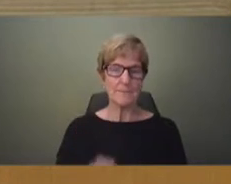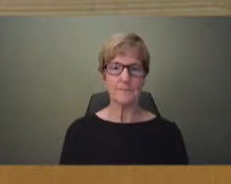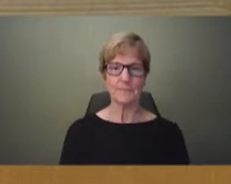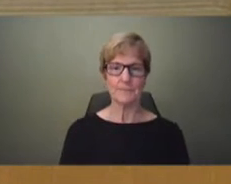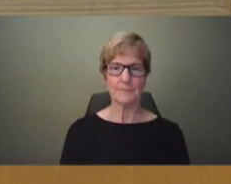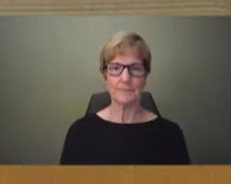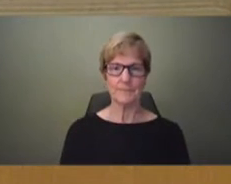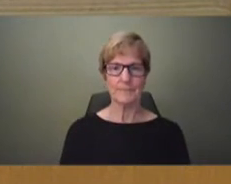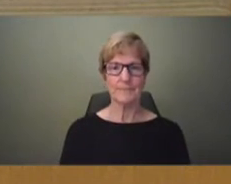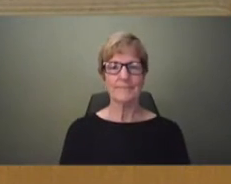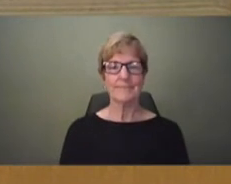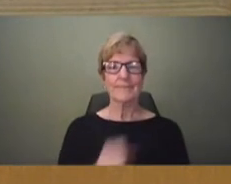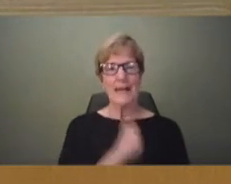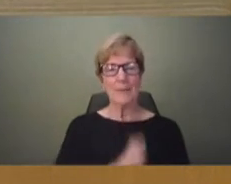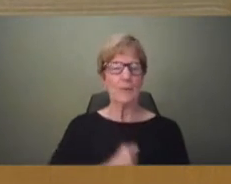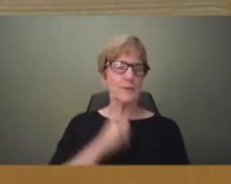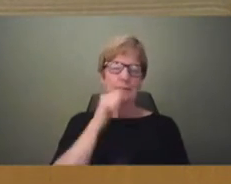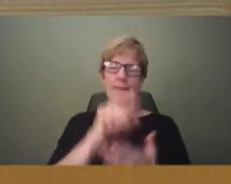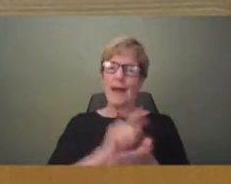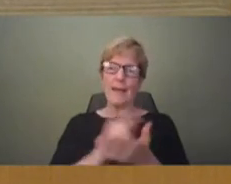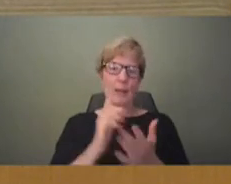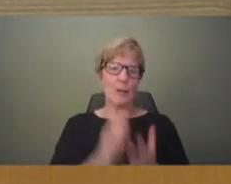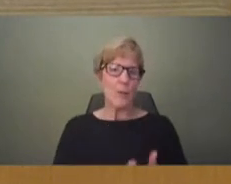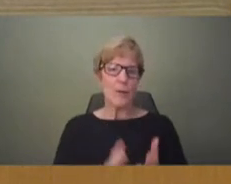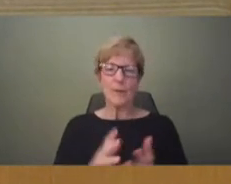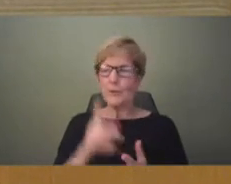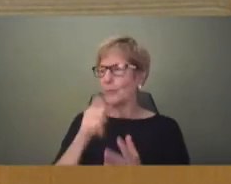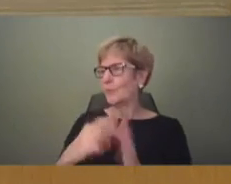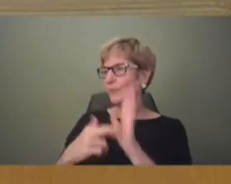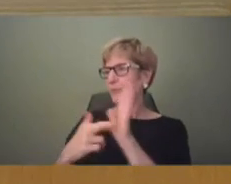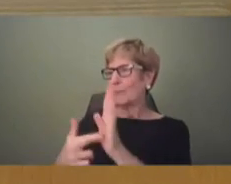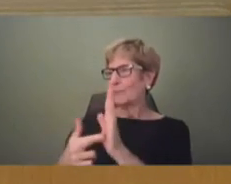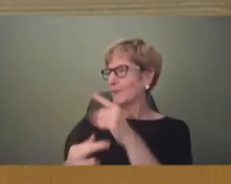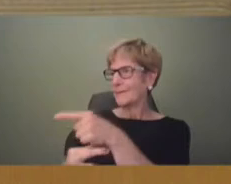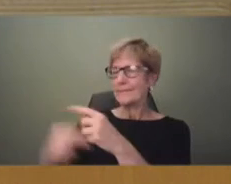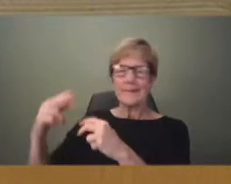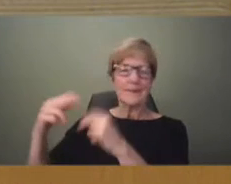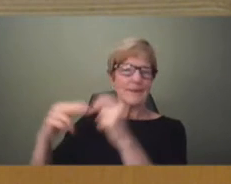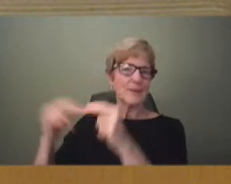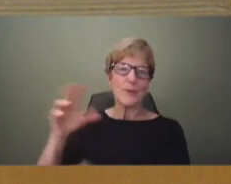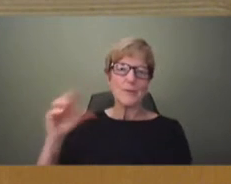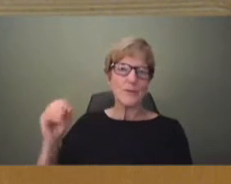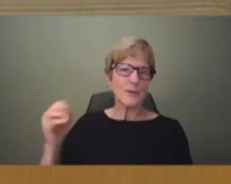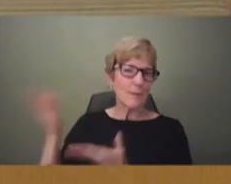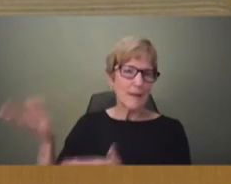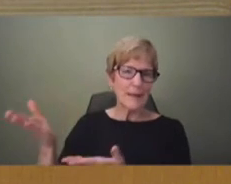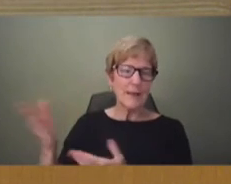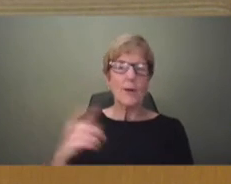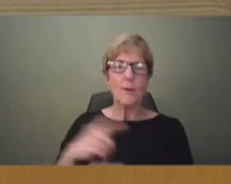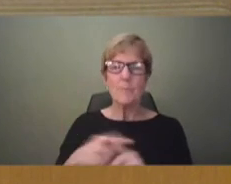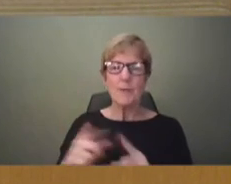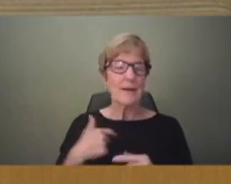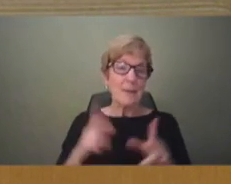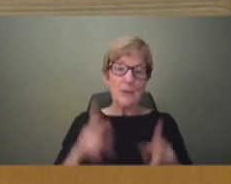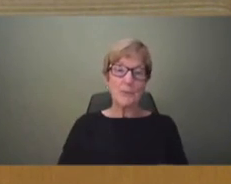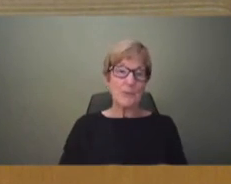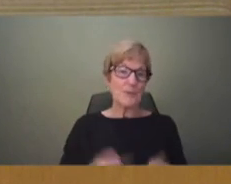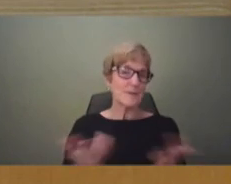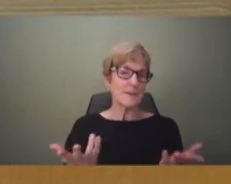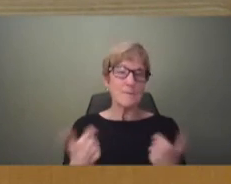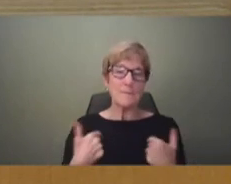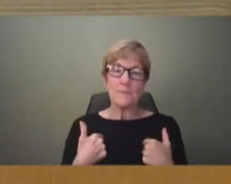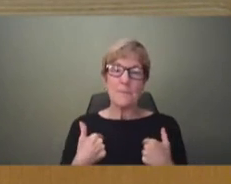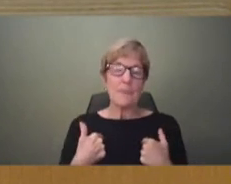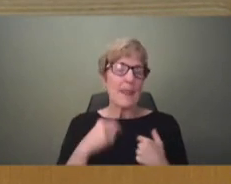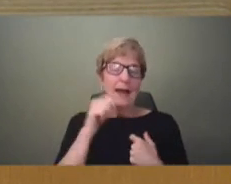apologies I'm not a lawyer or whoever is representing um the construction companies here tonight but I'm a person and I have no